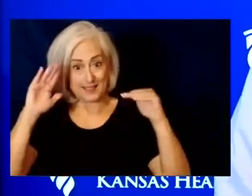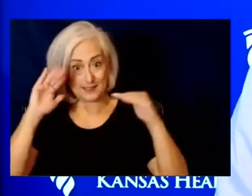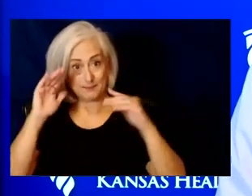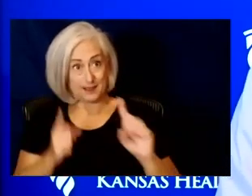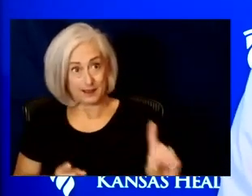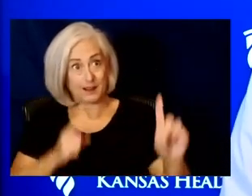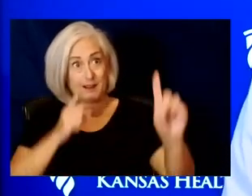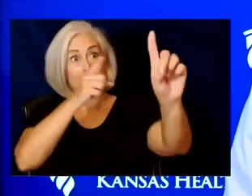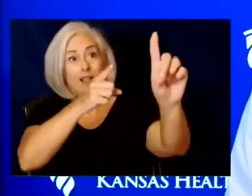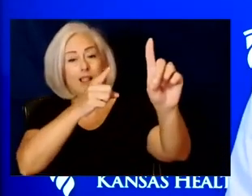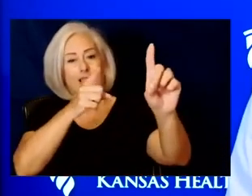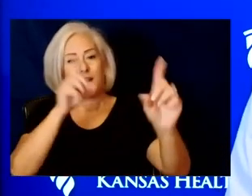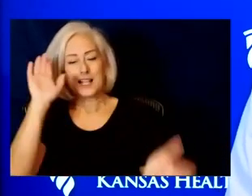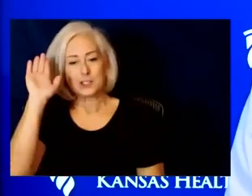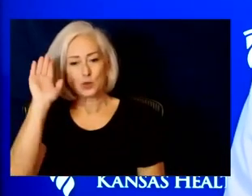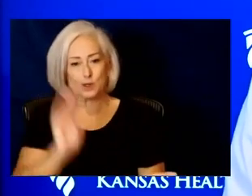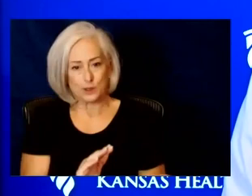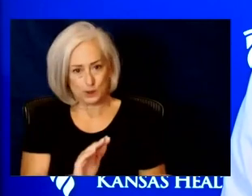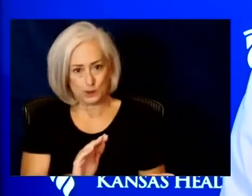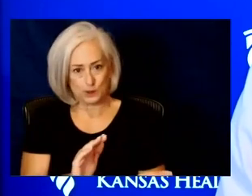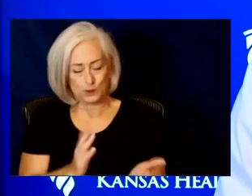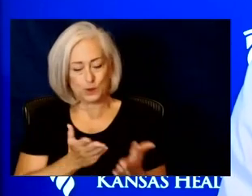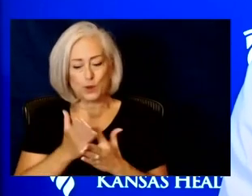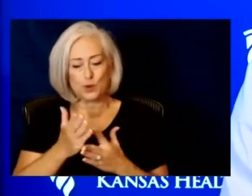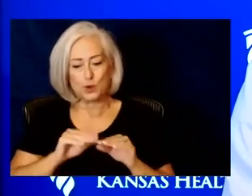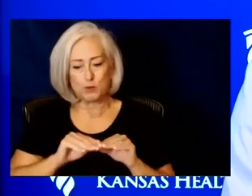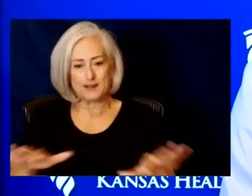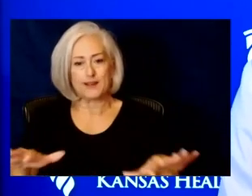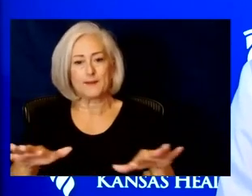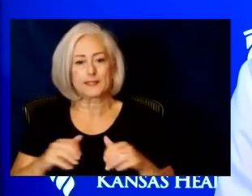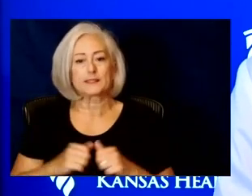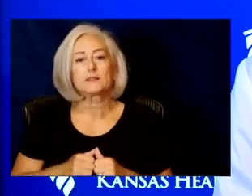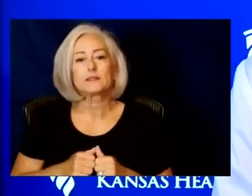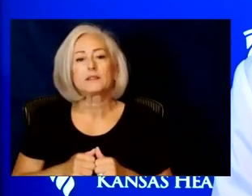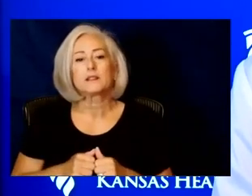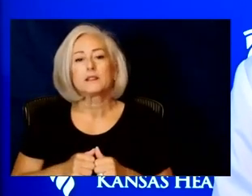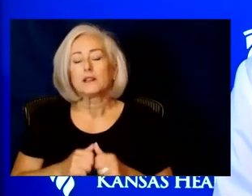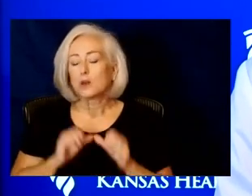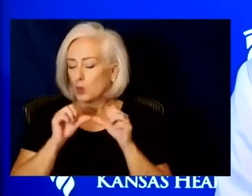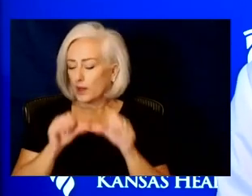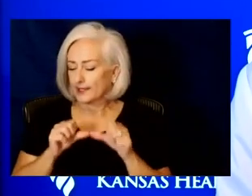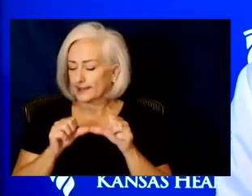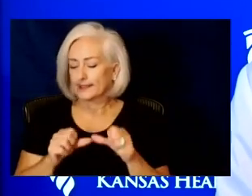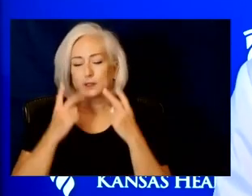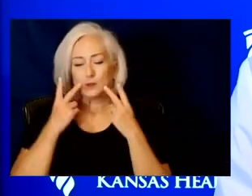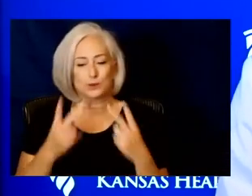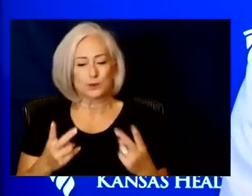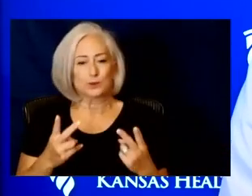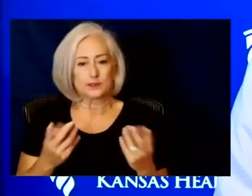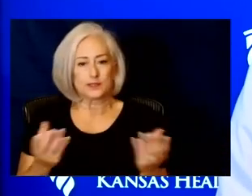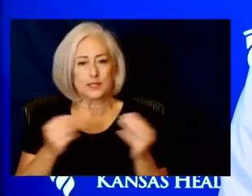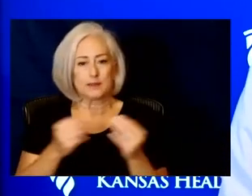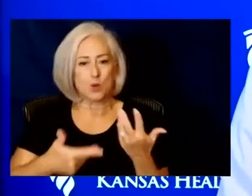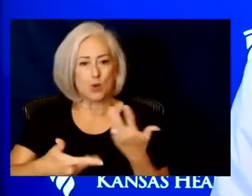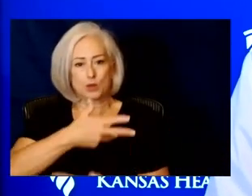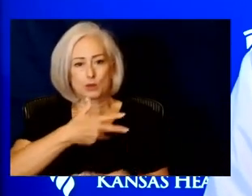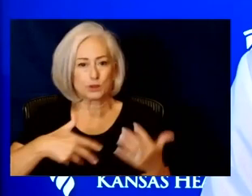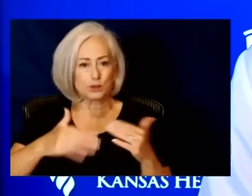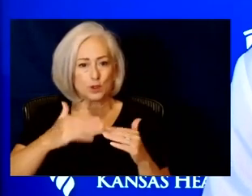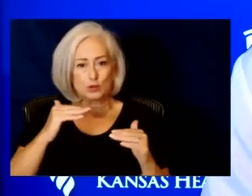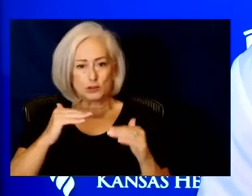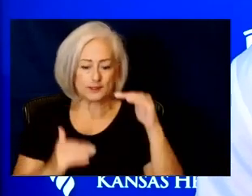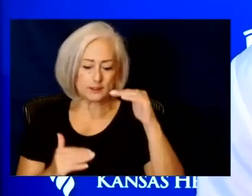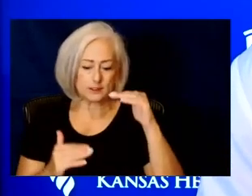more, Steve, which you have really tried to champion and talk about a lot, we have continued to see more social injustice during that pandemic as